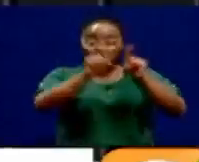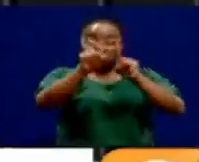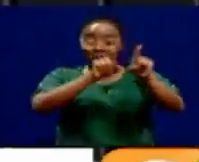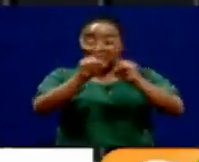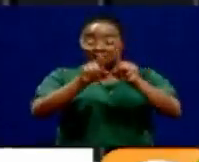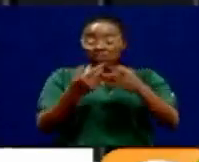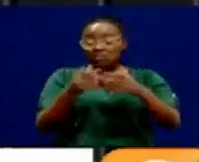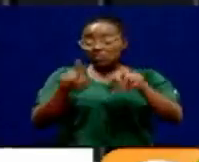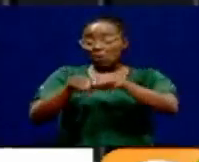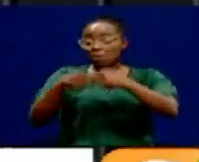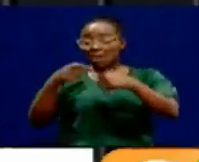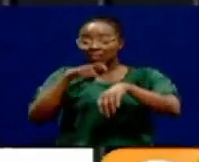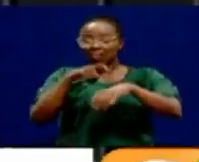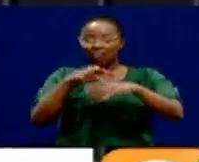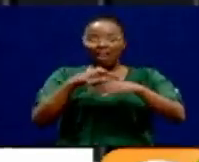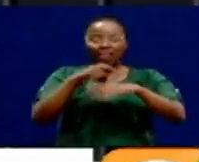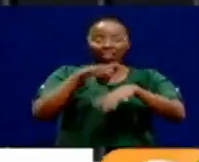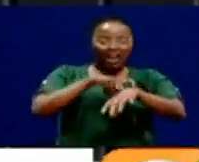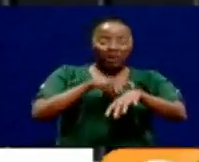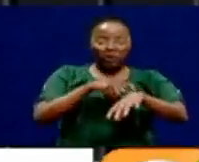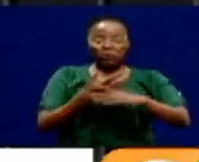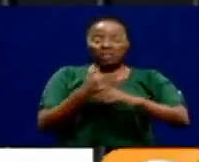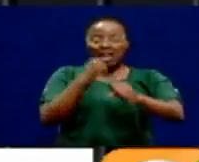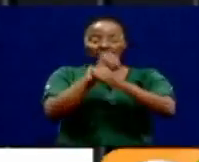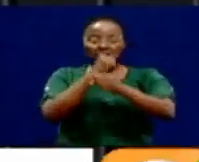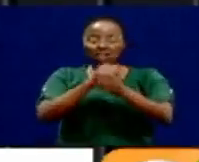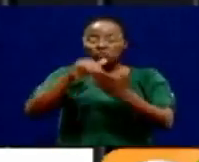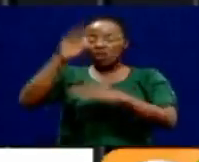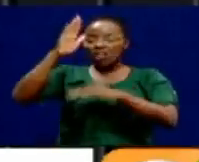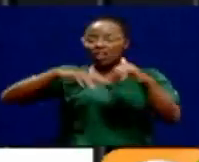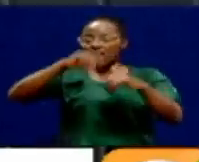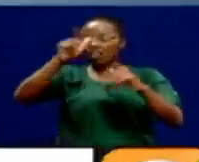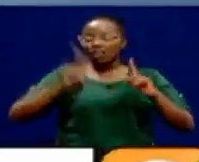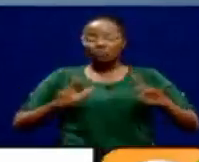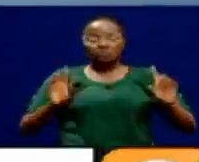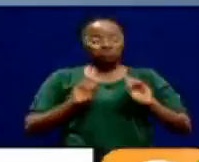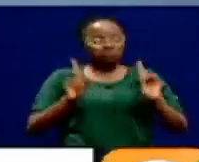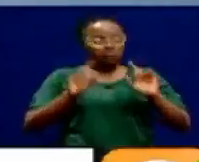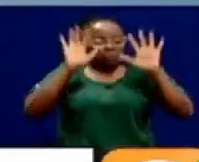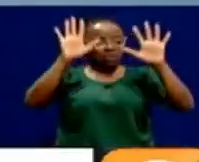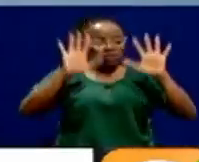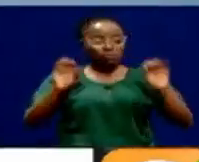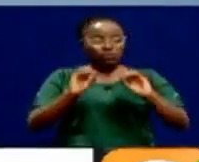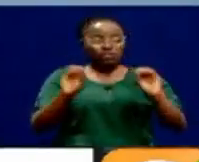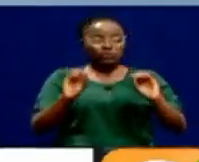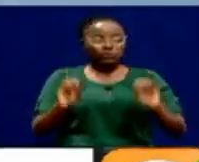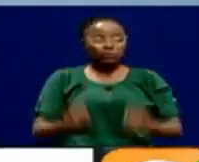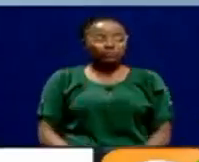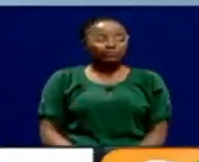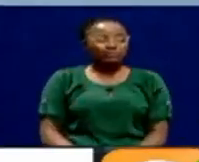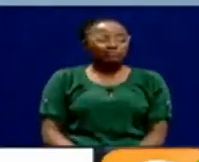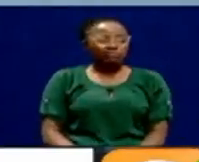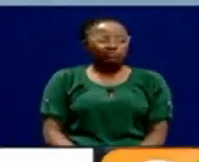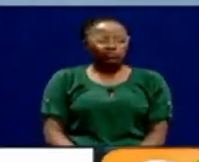to break records and to show that I've done more than the others. This has never been important to me.